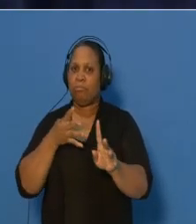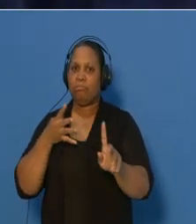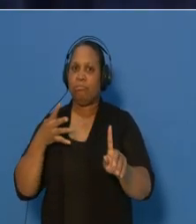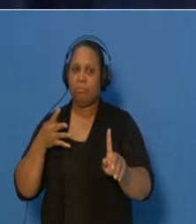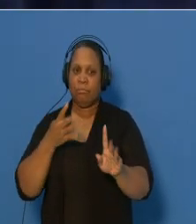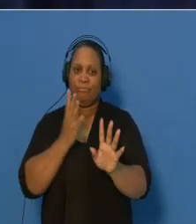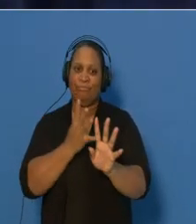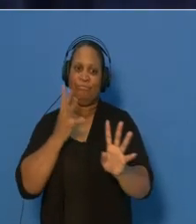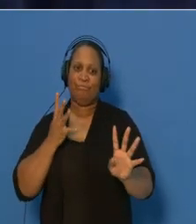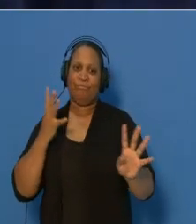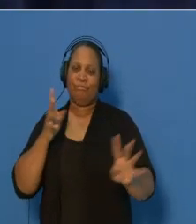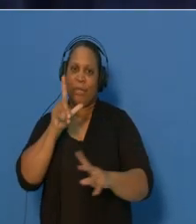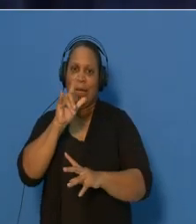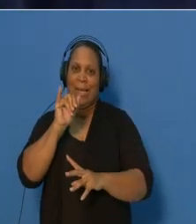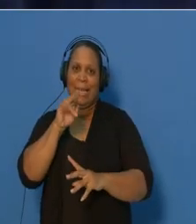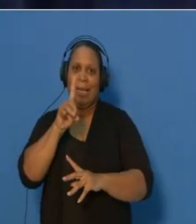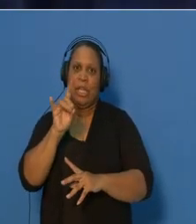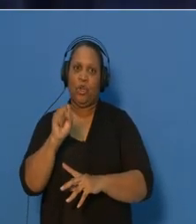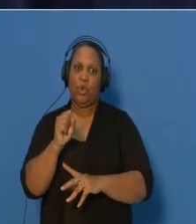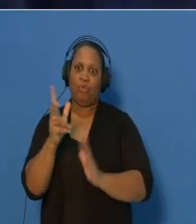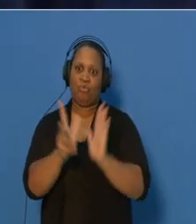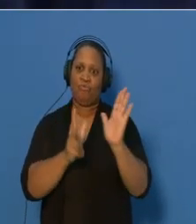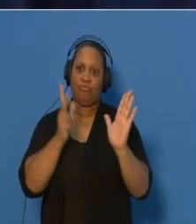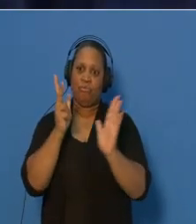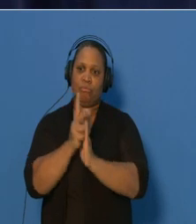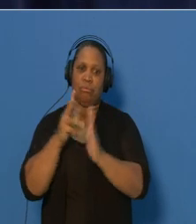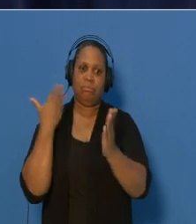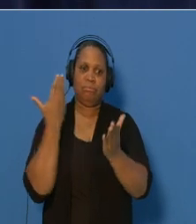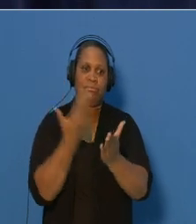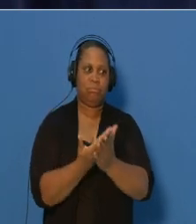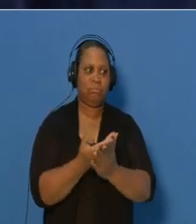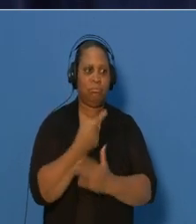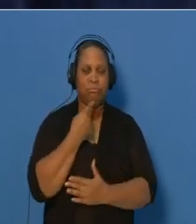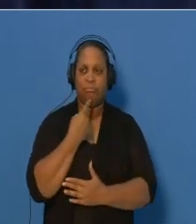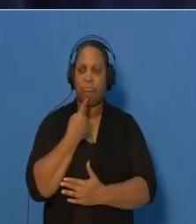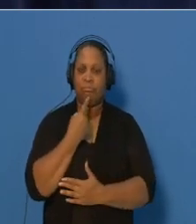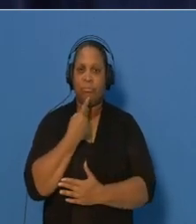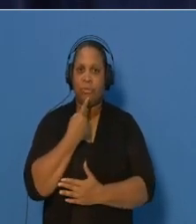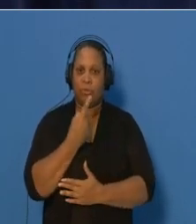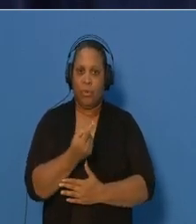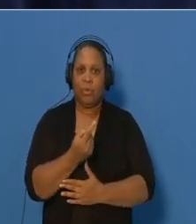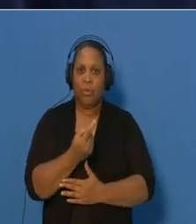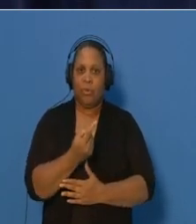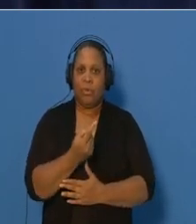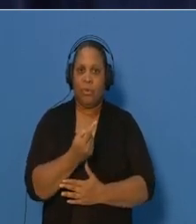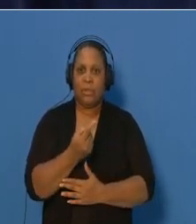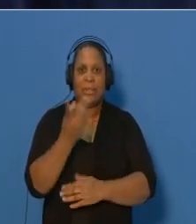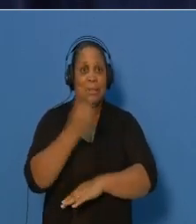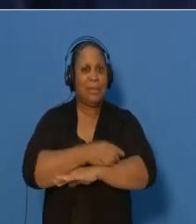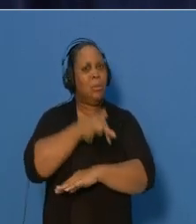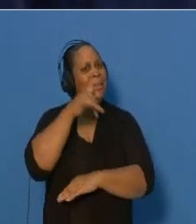in line for three hours. By the time they got to the door, they were told that their date